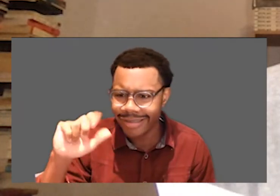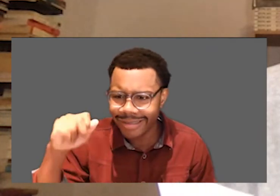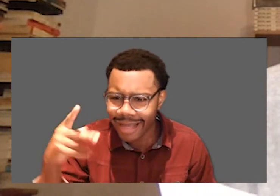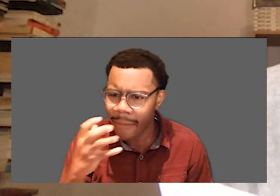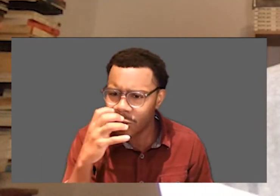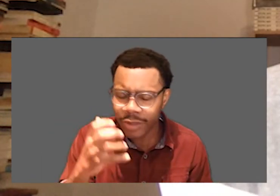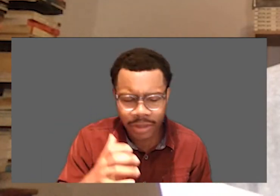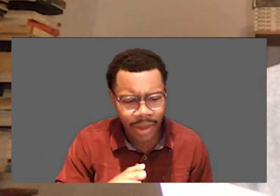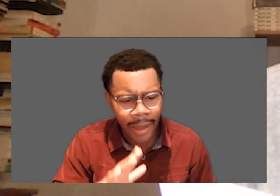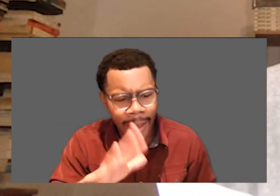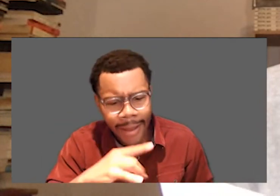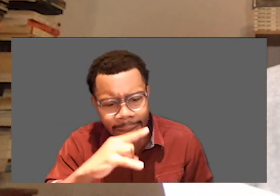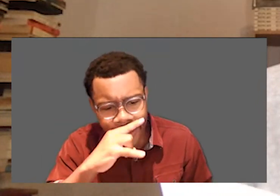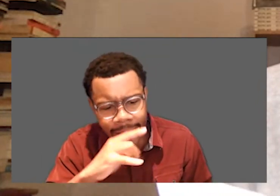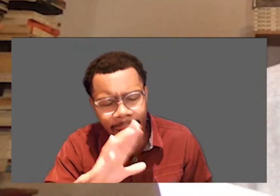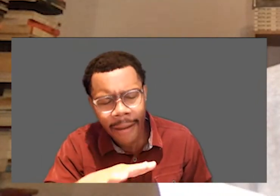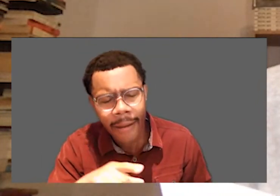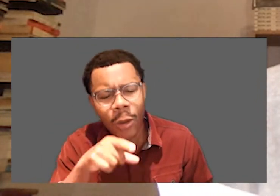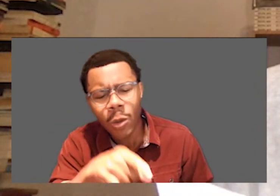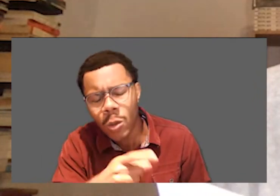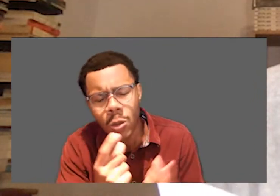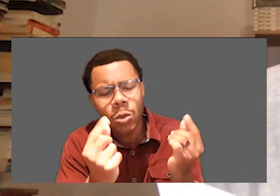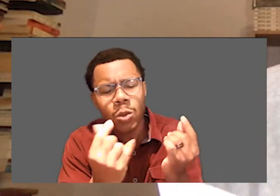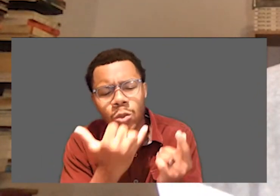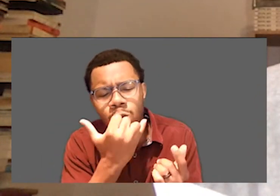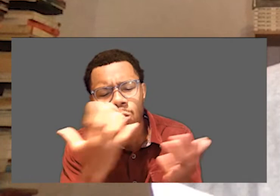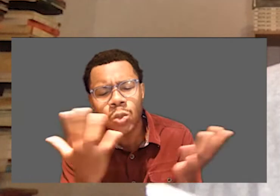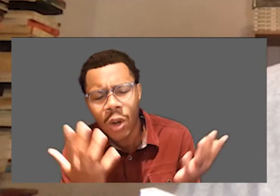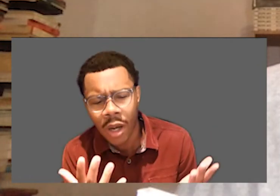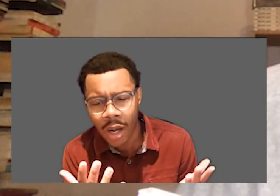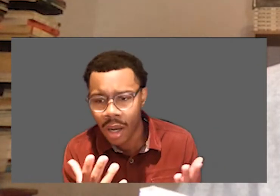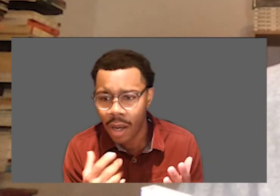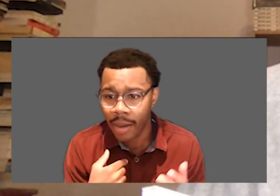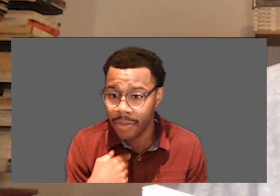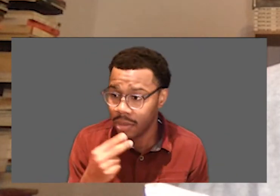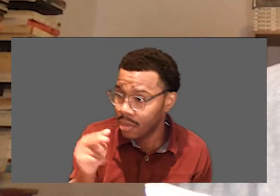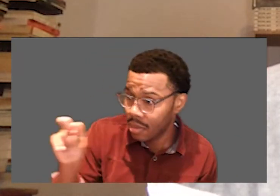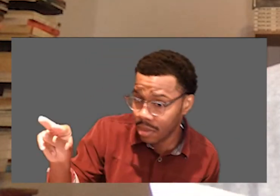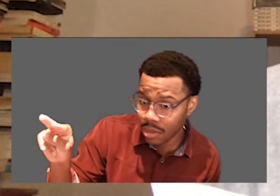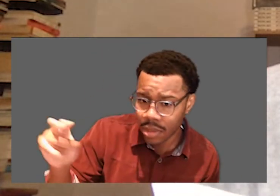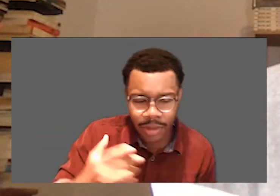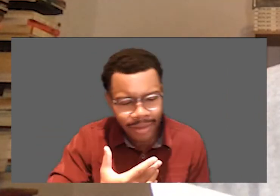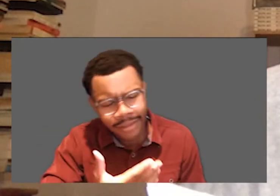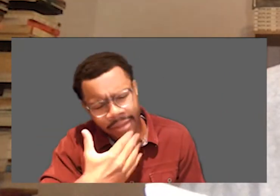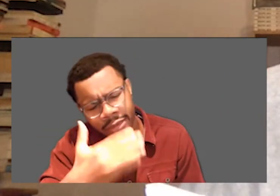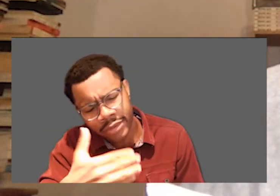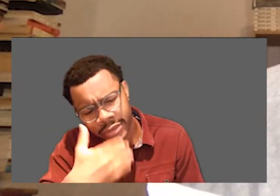kid," someone said as I walked by. "Hey, what are you in for?" I looked at the man and he called me to